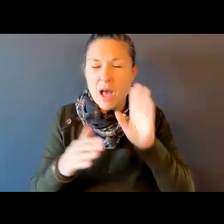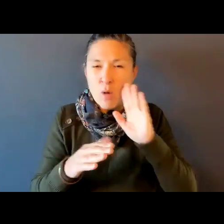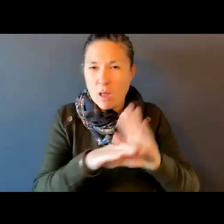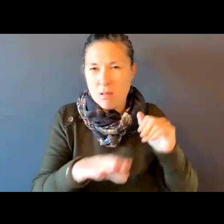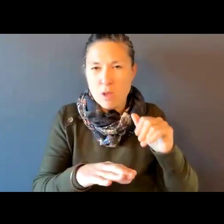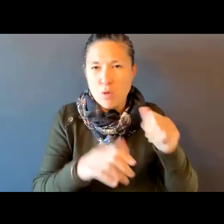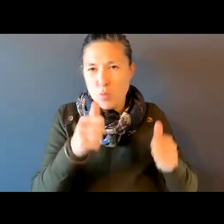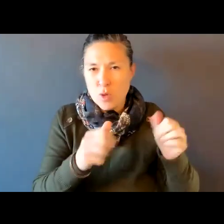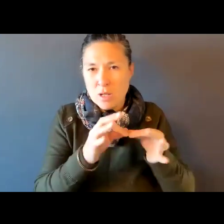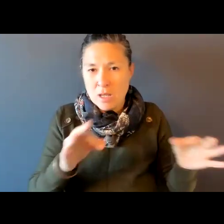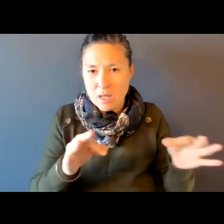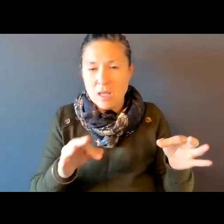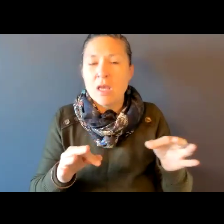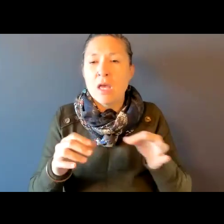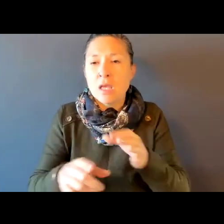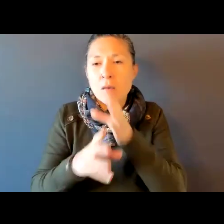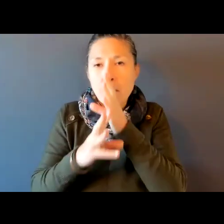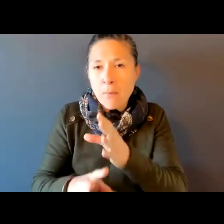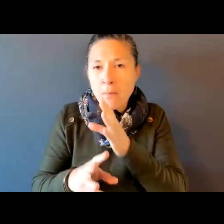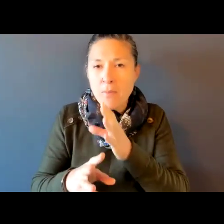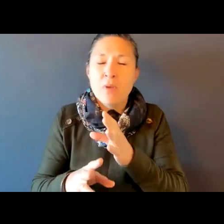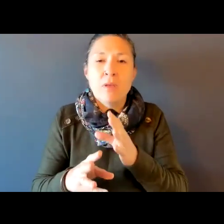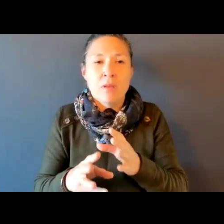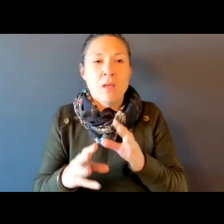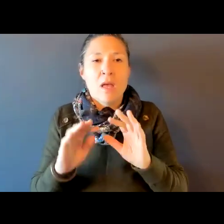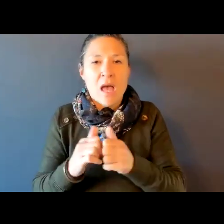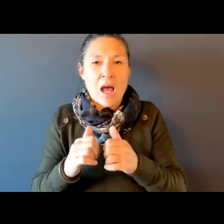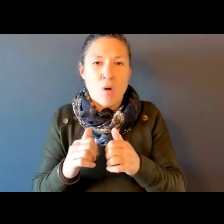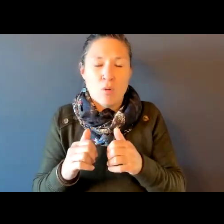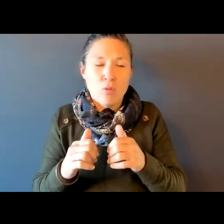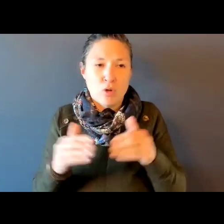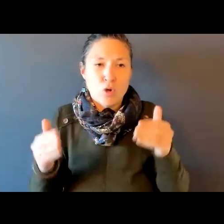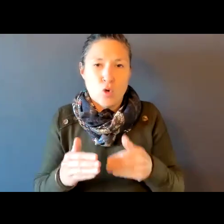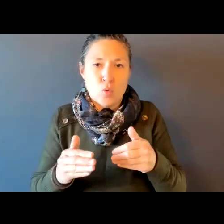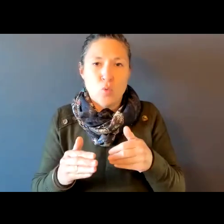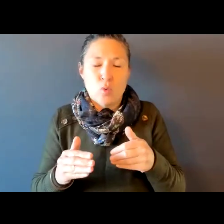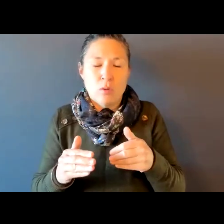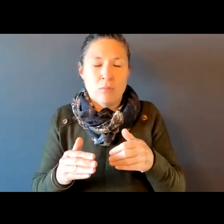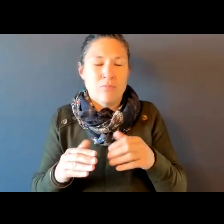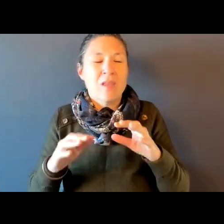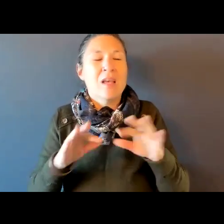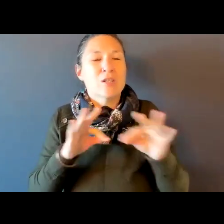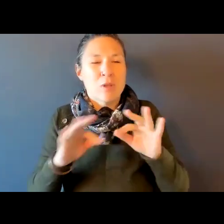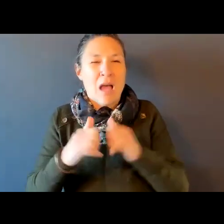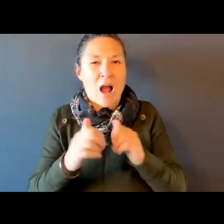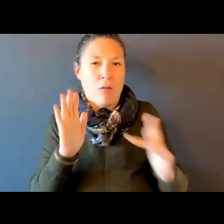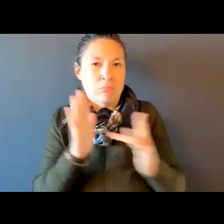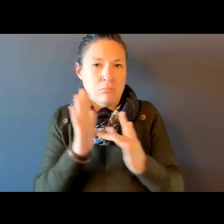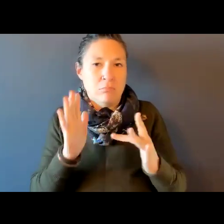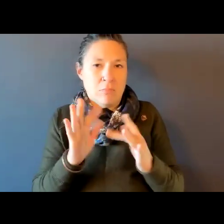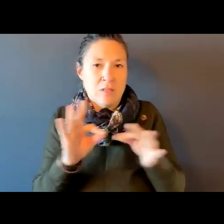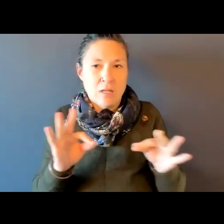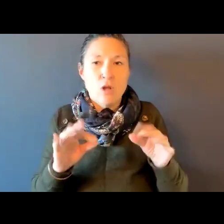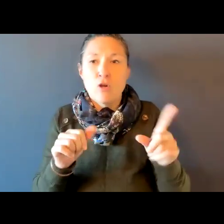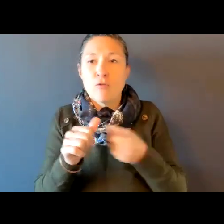in your language, click the interpretation icon and select your language. So Martha, our